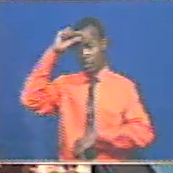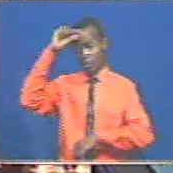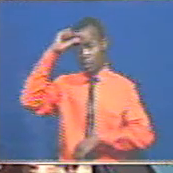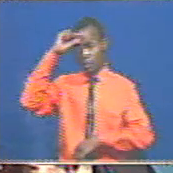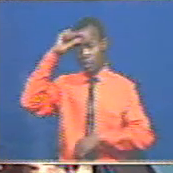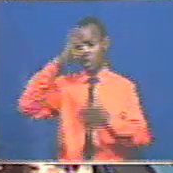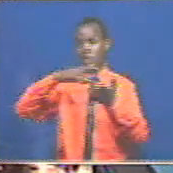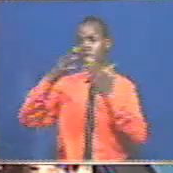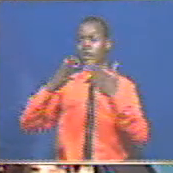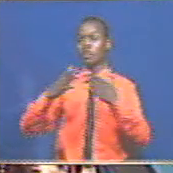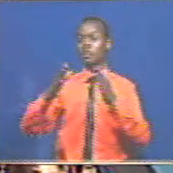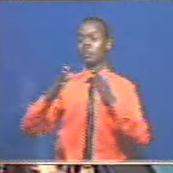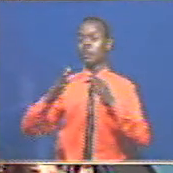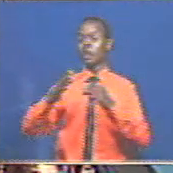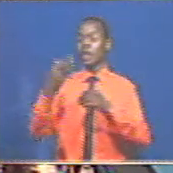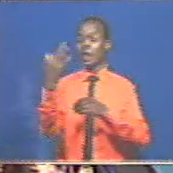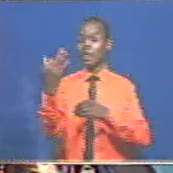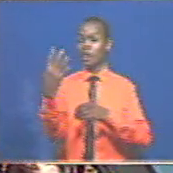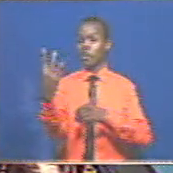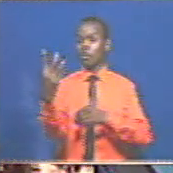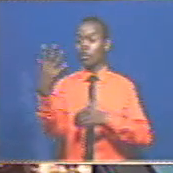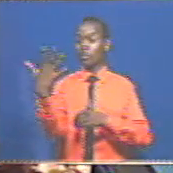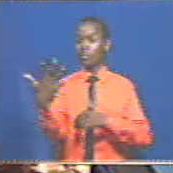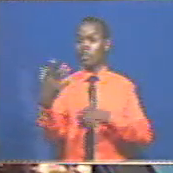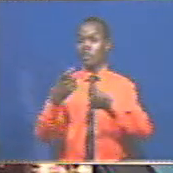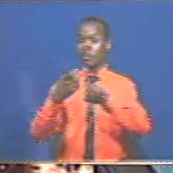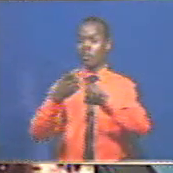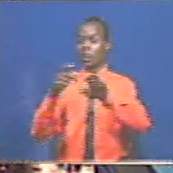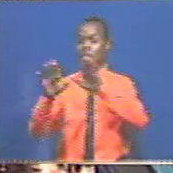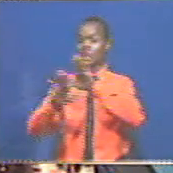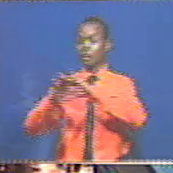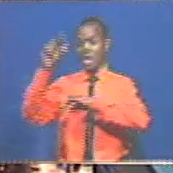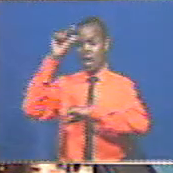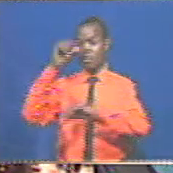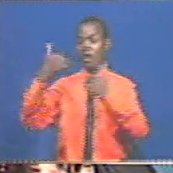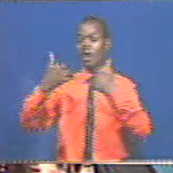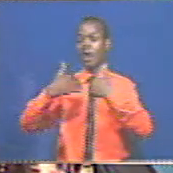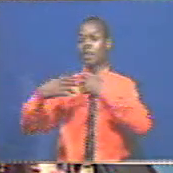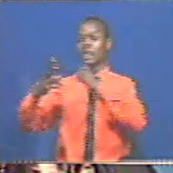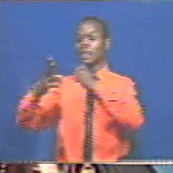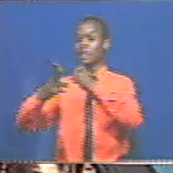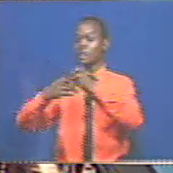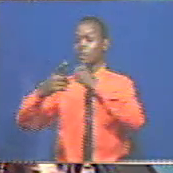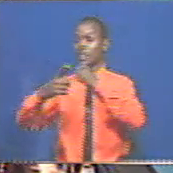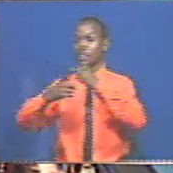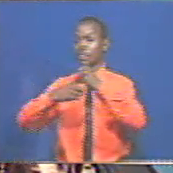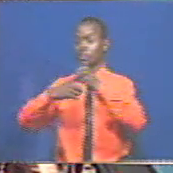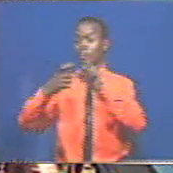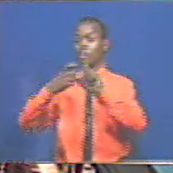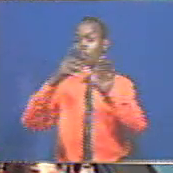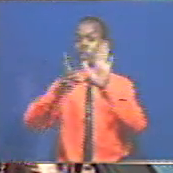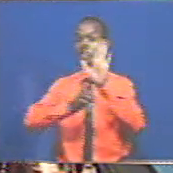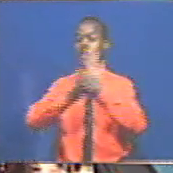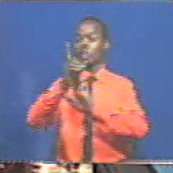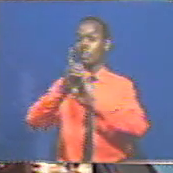three hundred and forty five hundred sub-national government we have 76 from the these developed countries and the numbers